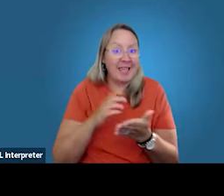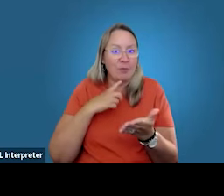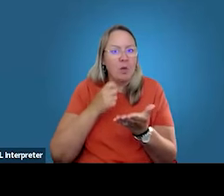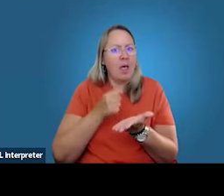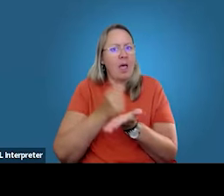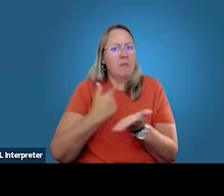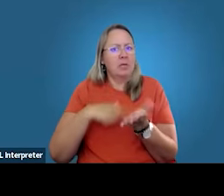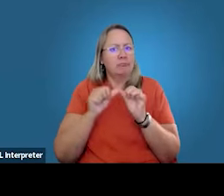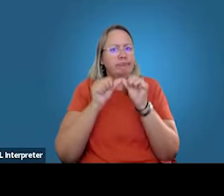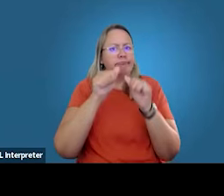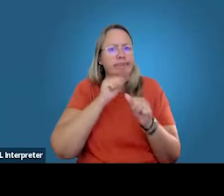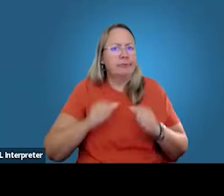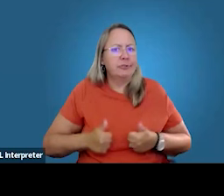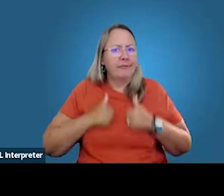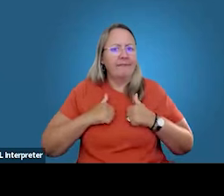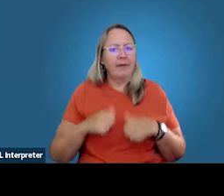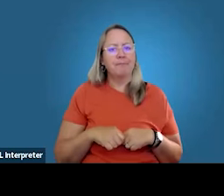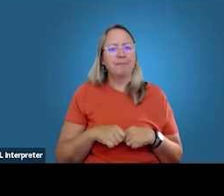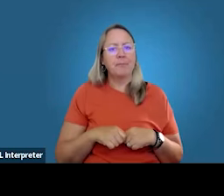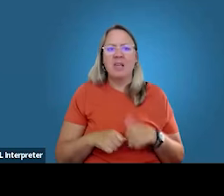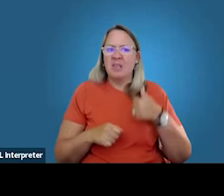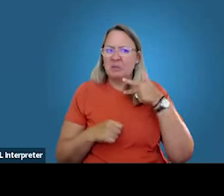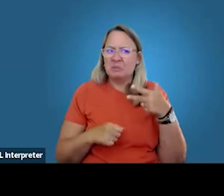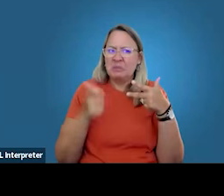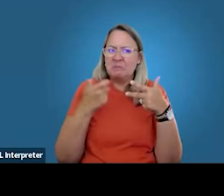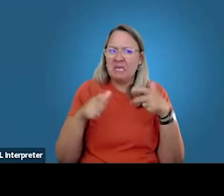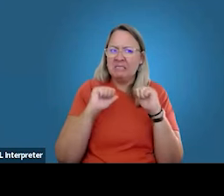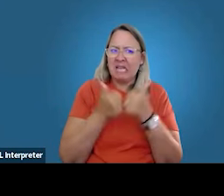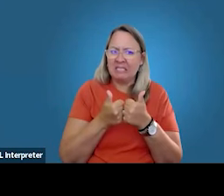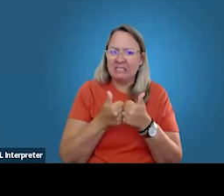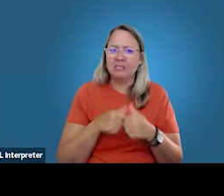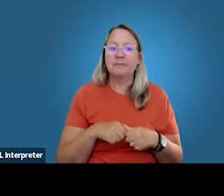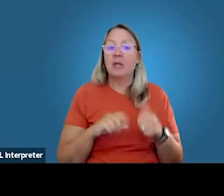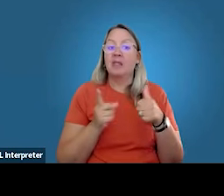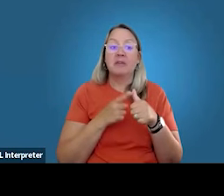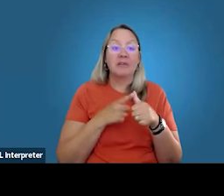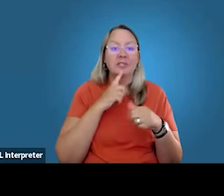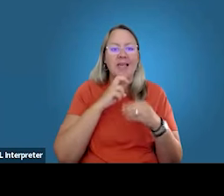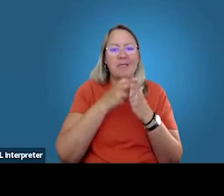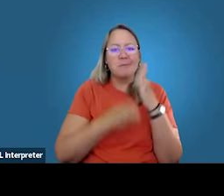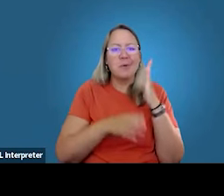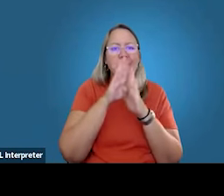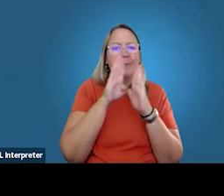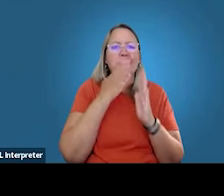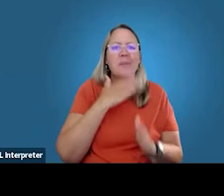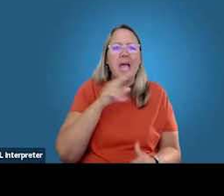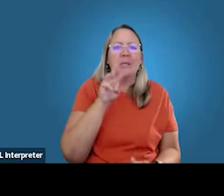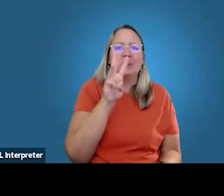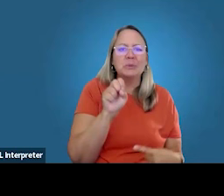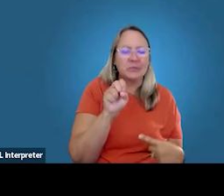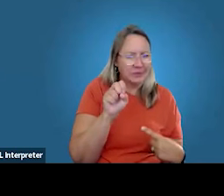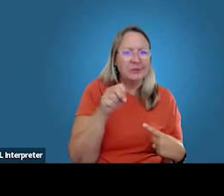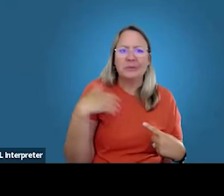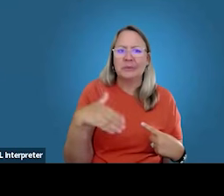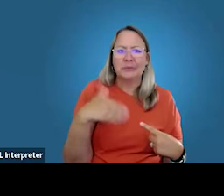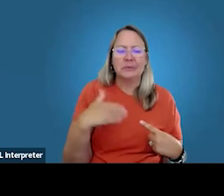survive. We see three main challenges in your space. The first is that immersive bad news. There is no escape